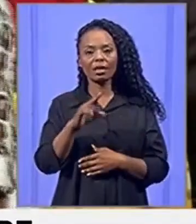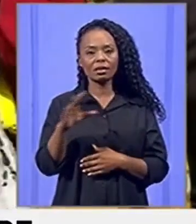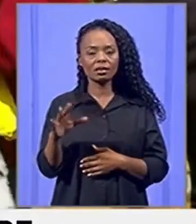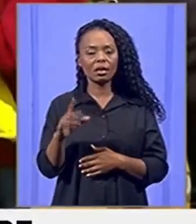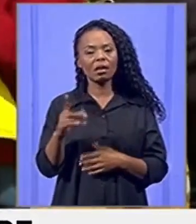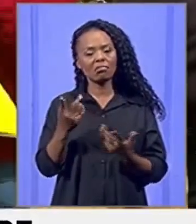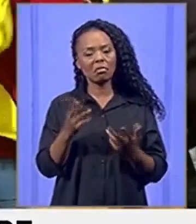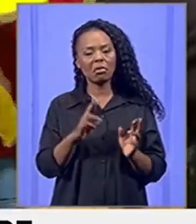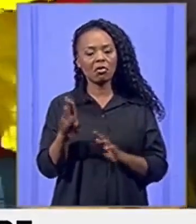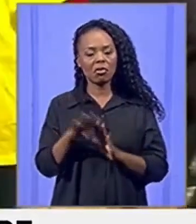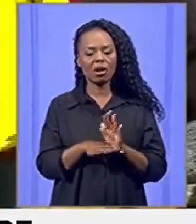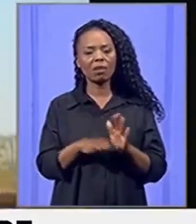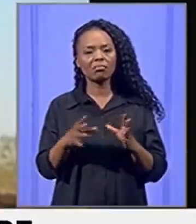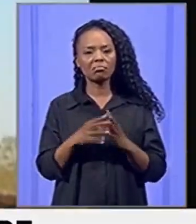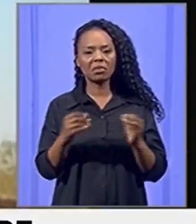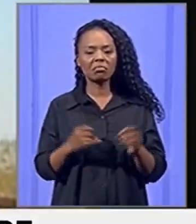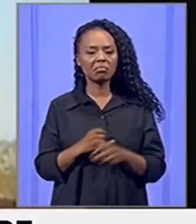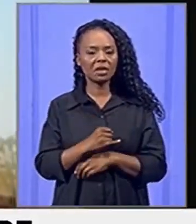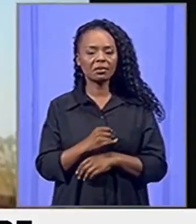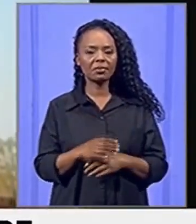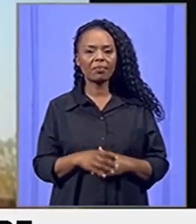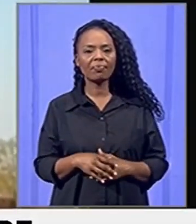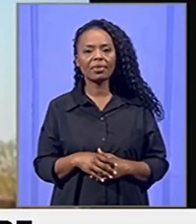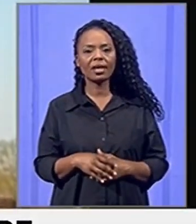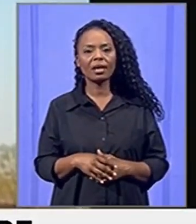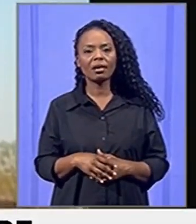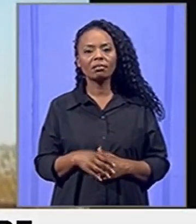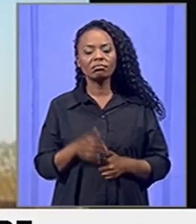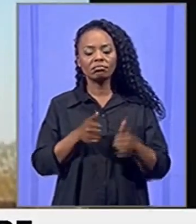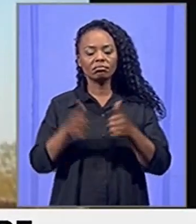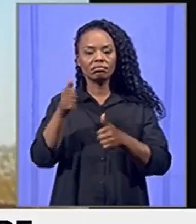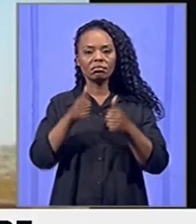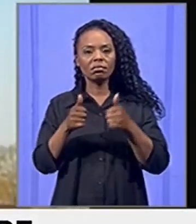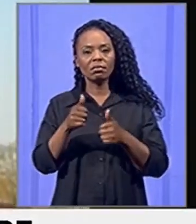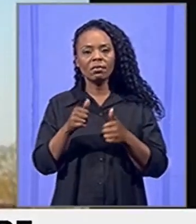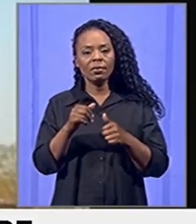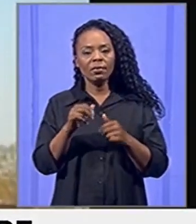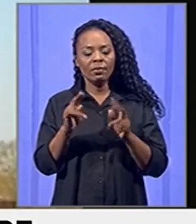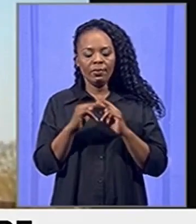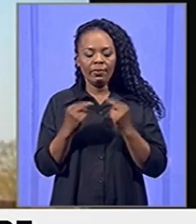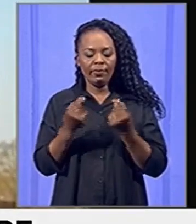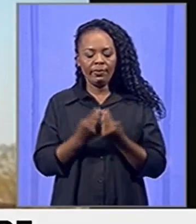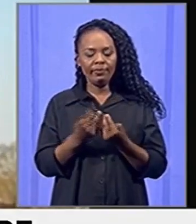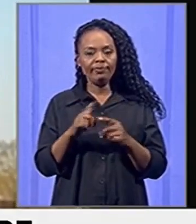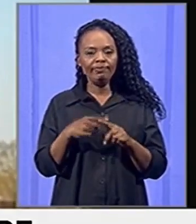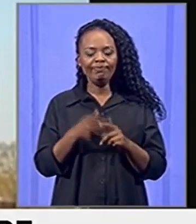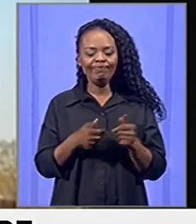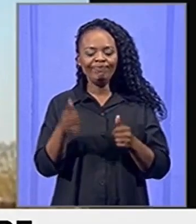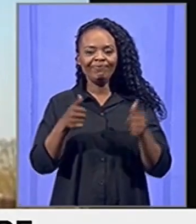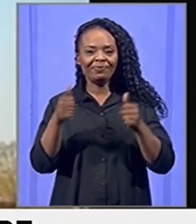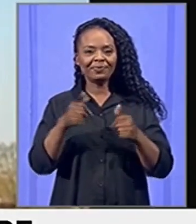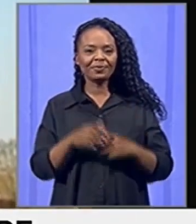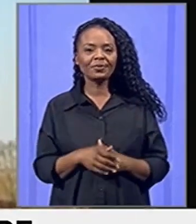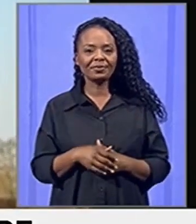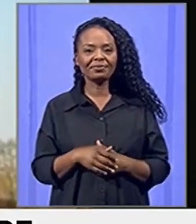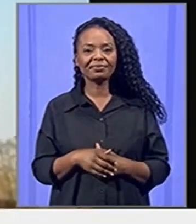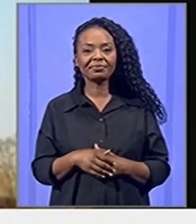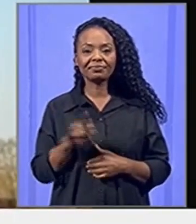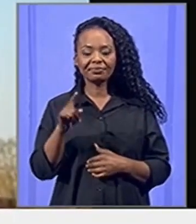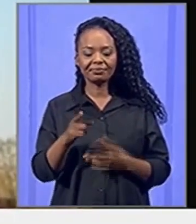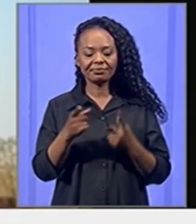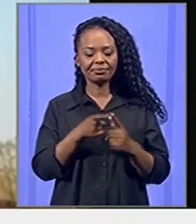ka bonako. The National Executive Committee received a recommendation from the Electoral